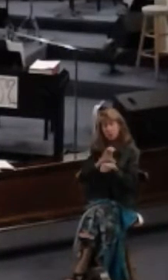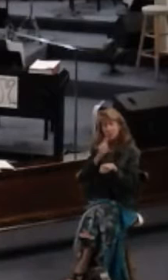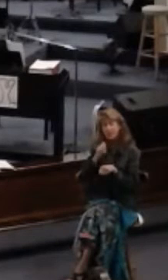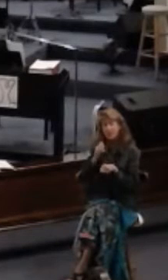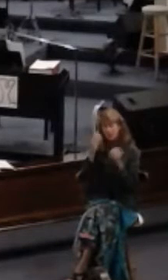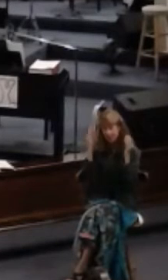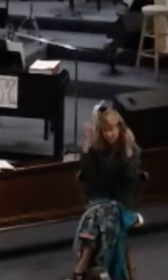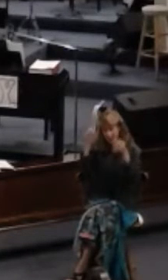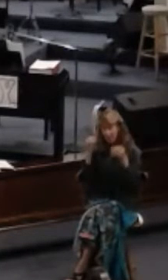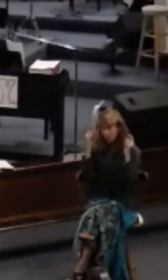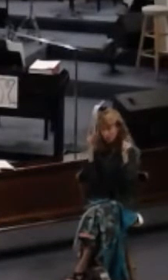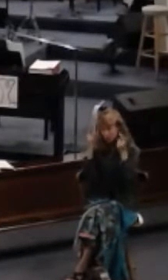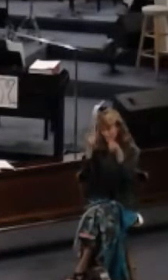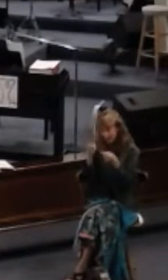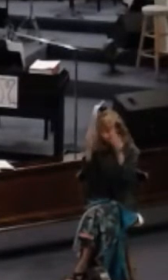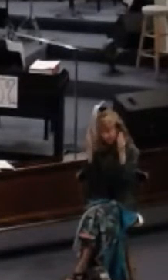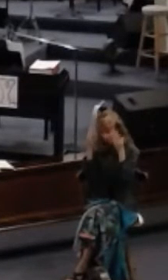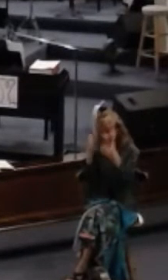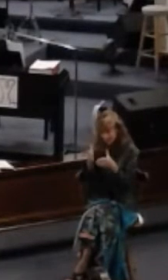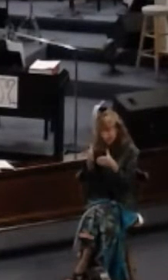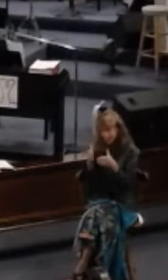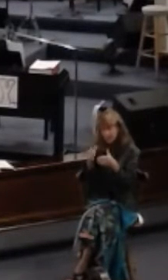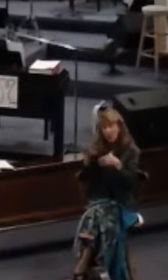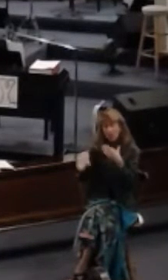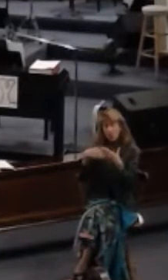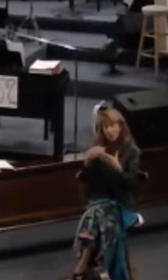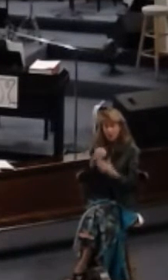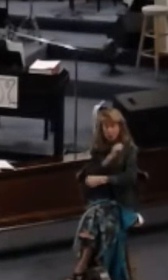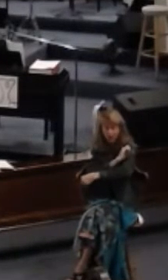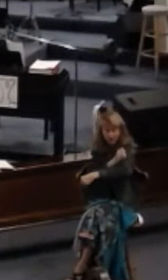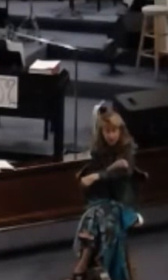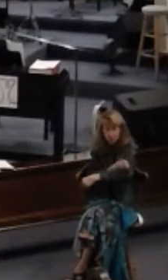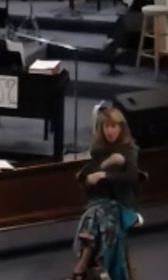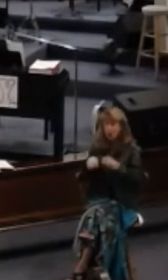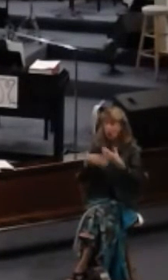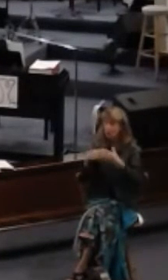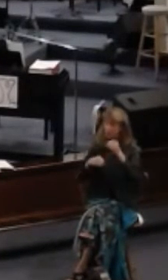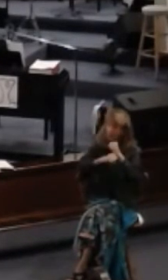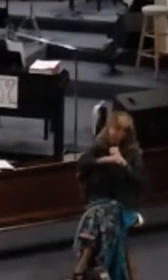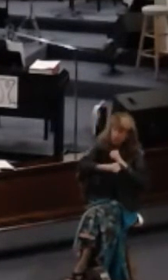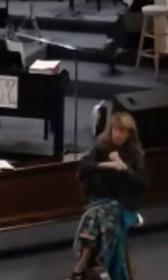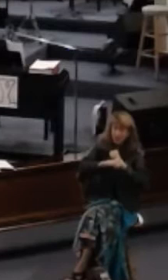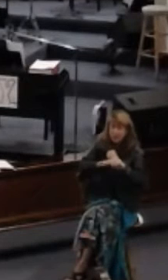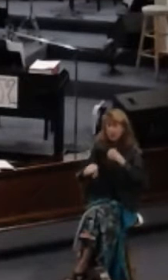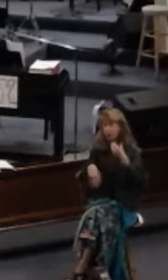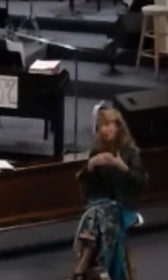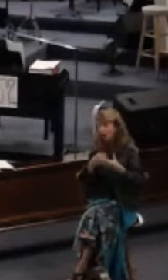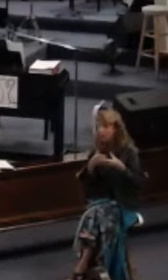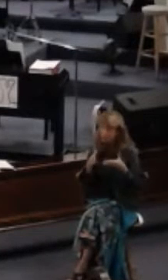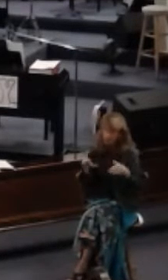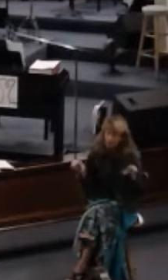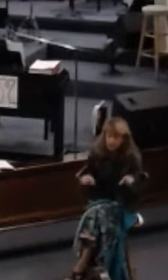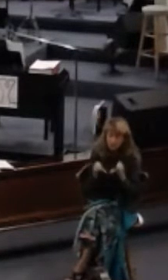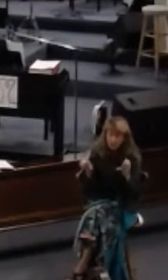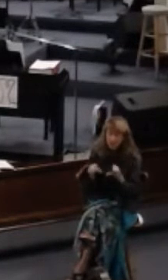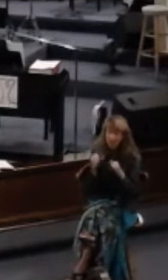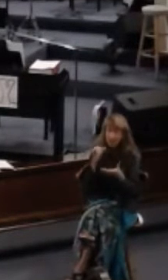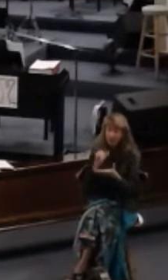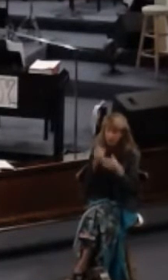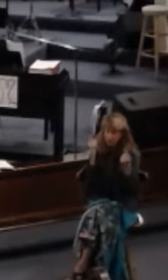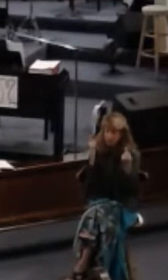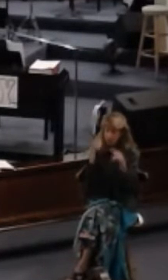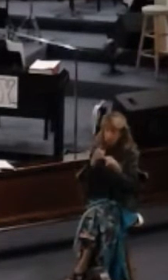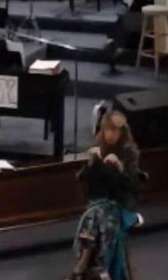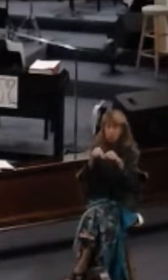going to target so they can focus all of their energy, all of their advertising, all of their methods, all of their activities on that target